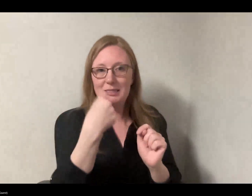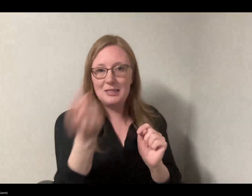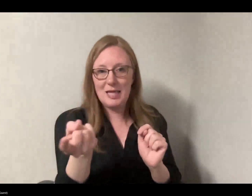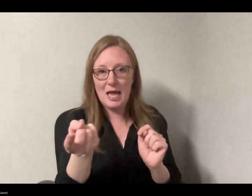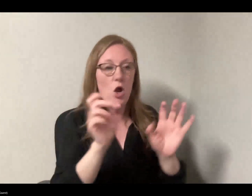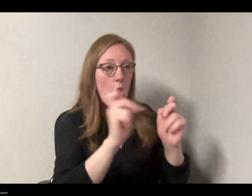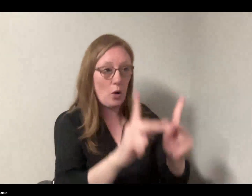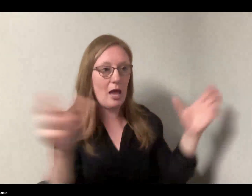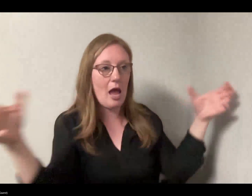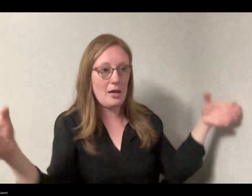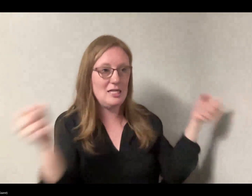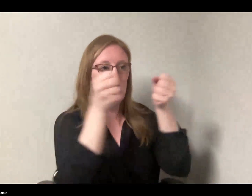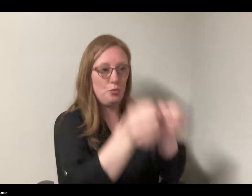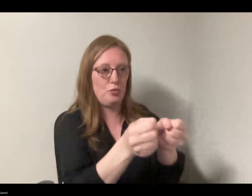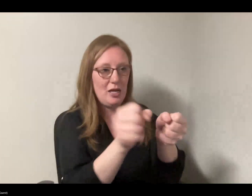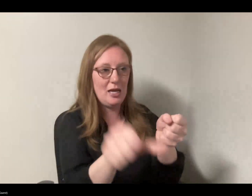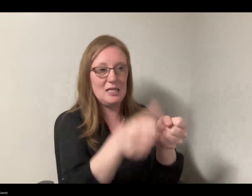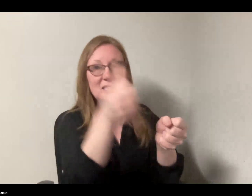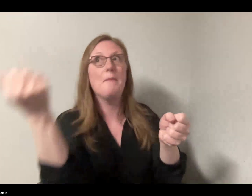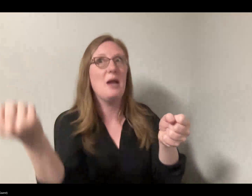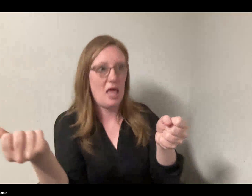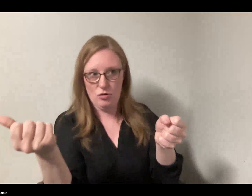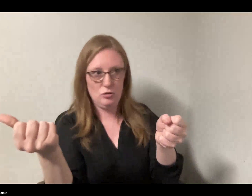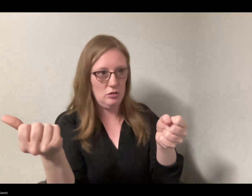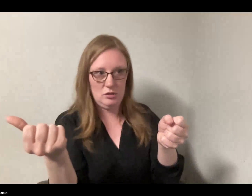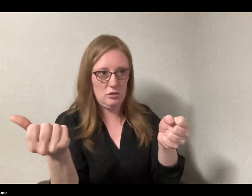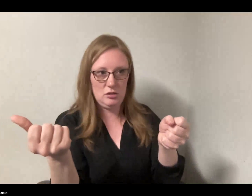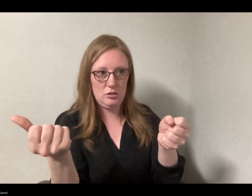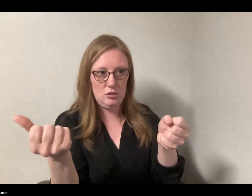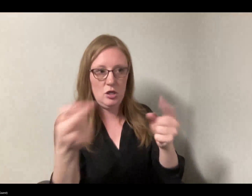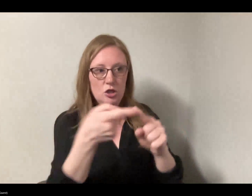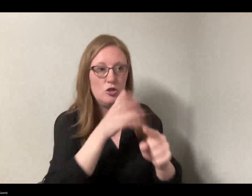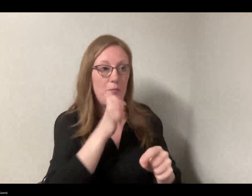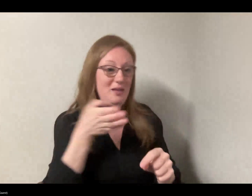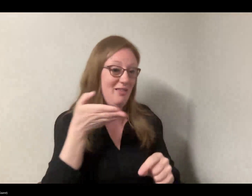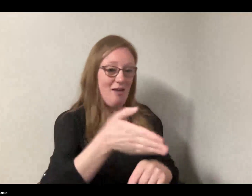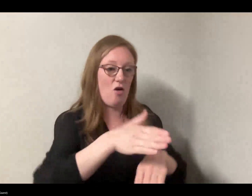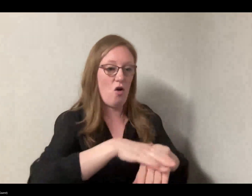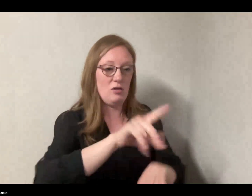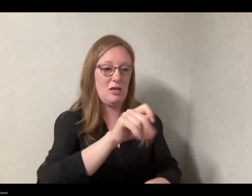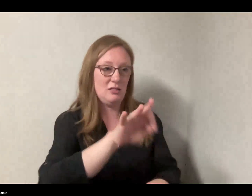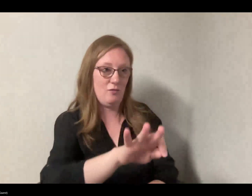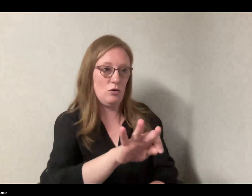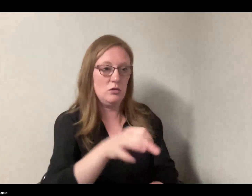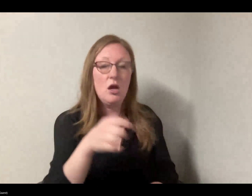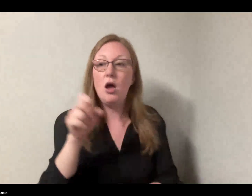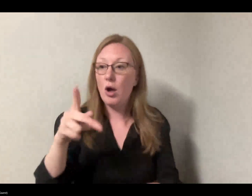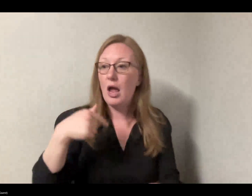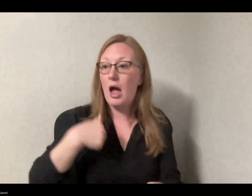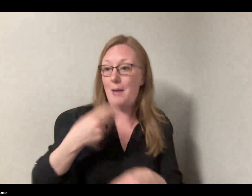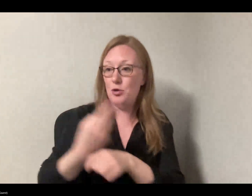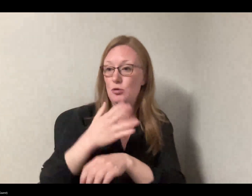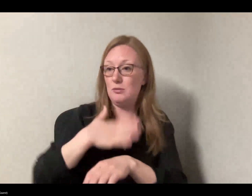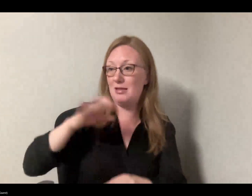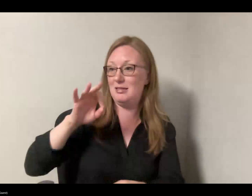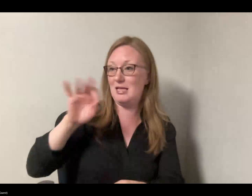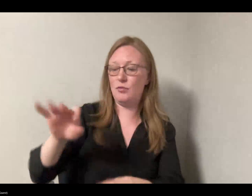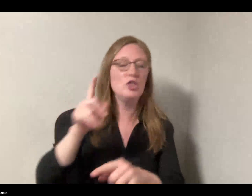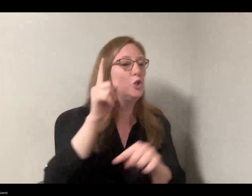got to bring in somebody else to be on the task force. So you're going to say, well, I'm going to use my task force. No, you